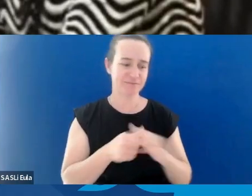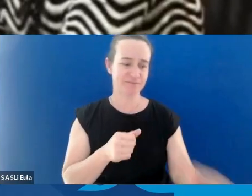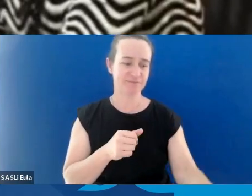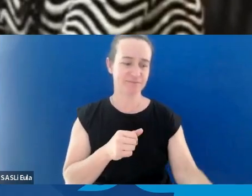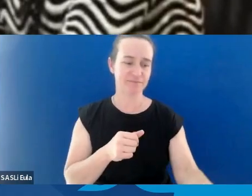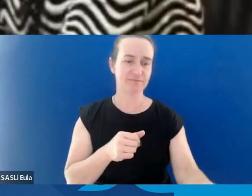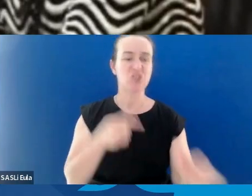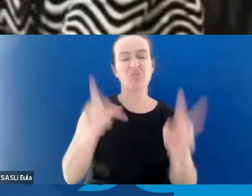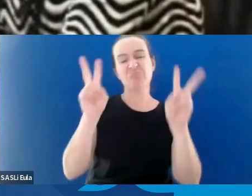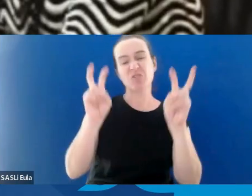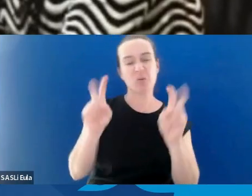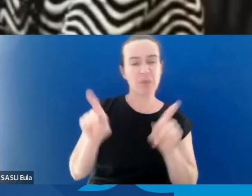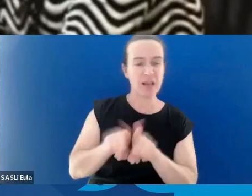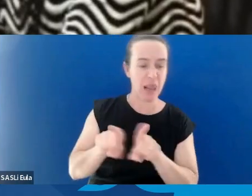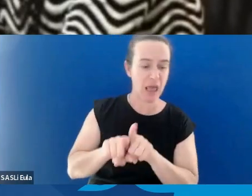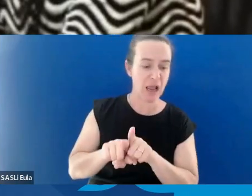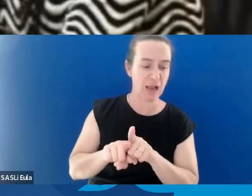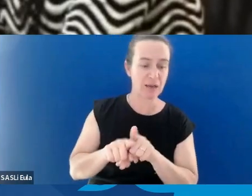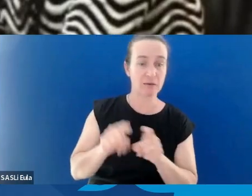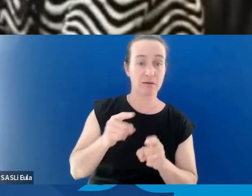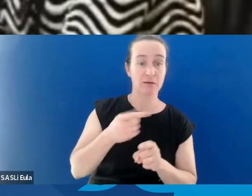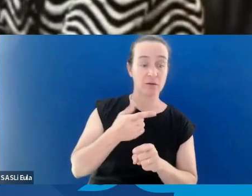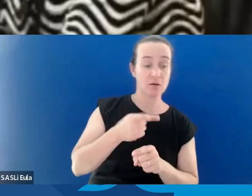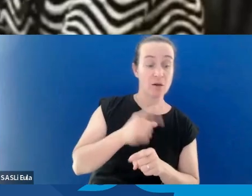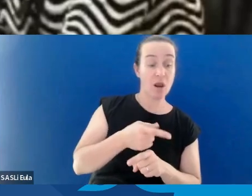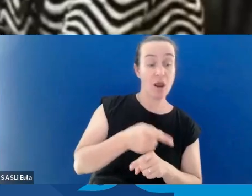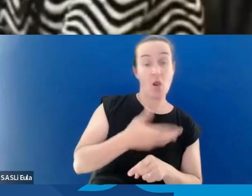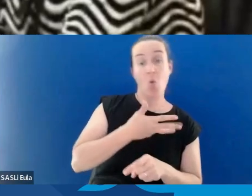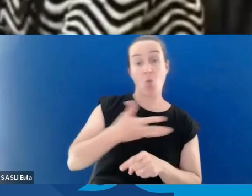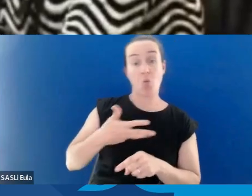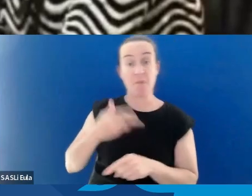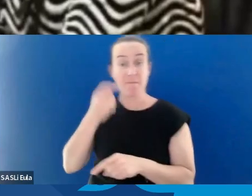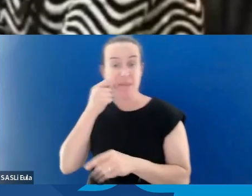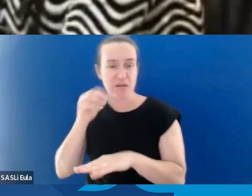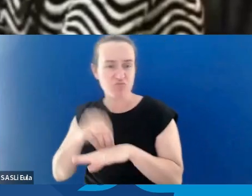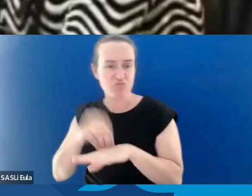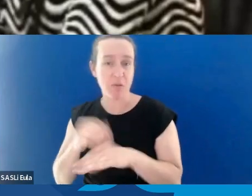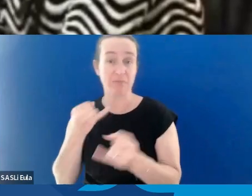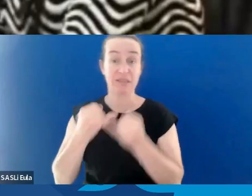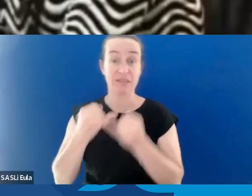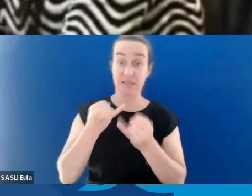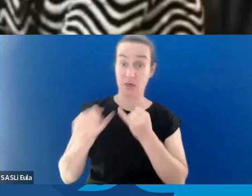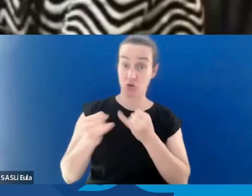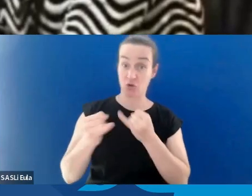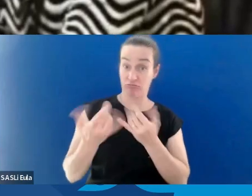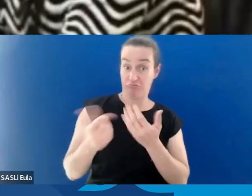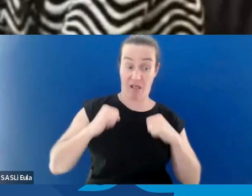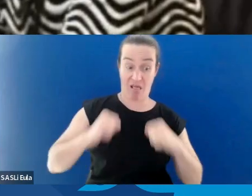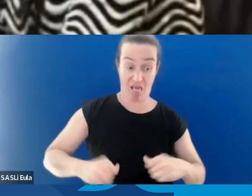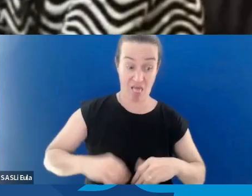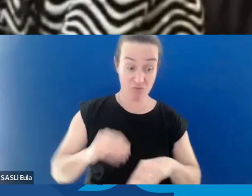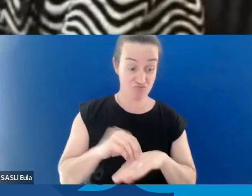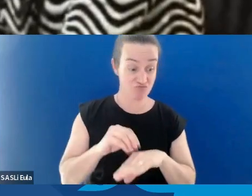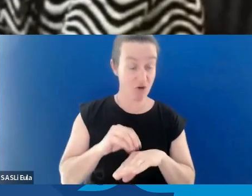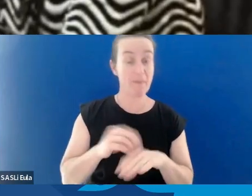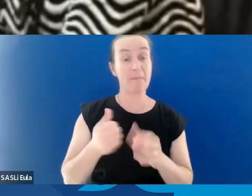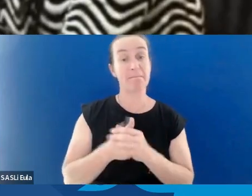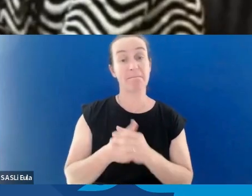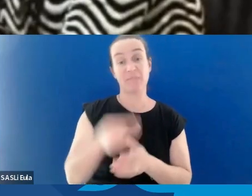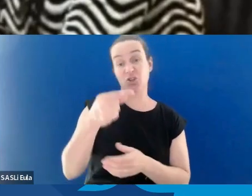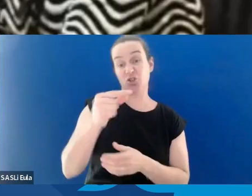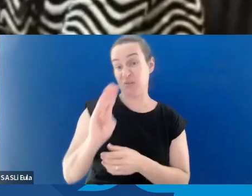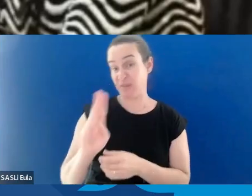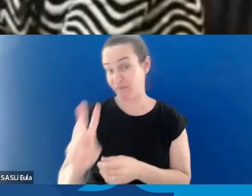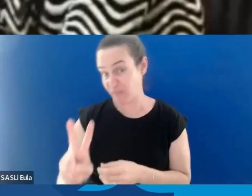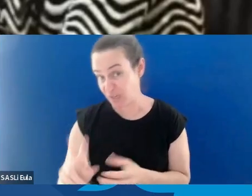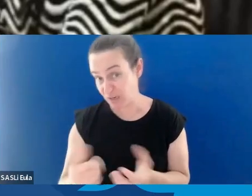would be things like gender transformative issues, sexual reproductive health issues, gender-based violence and